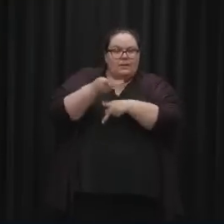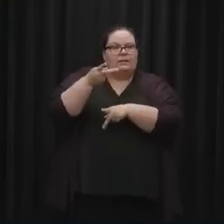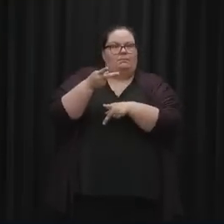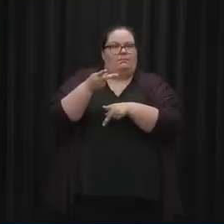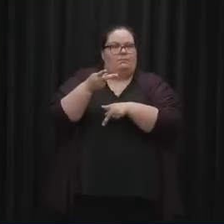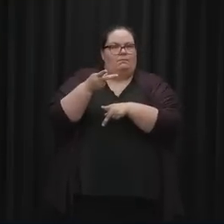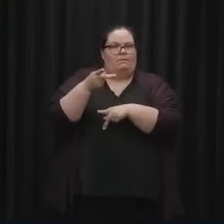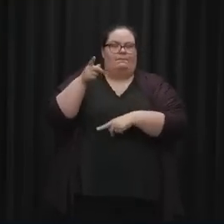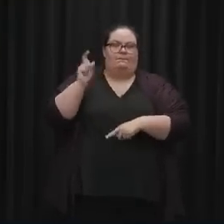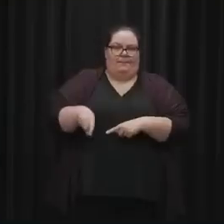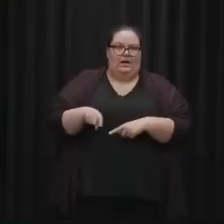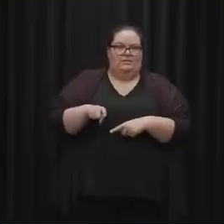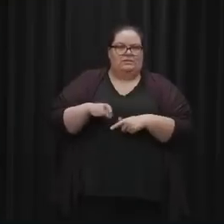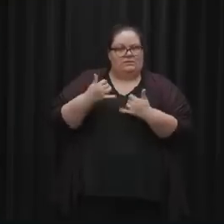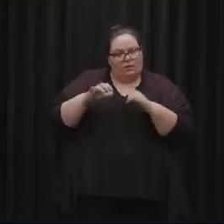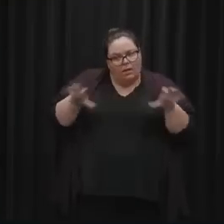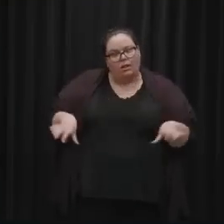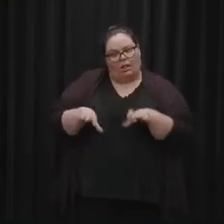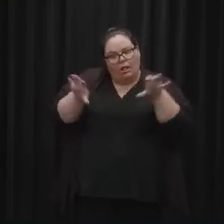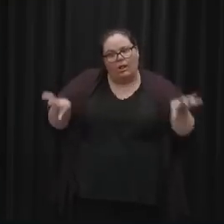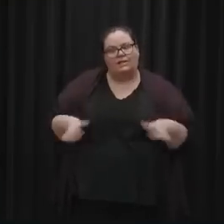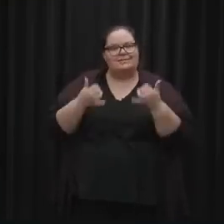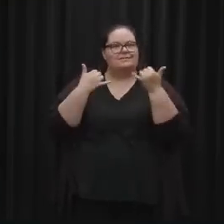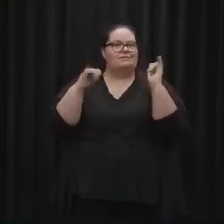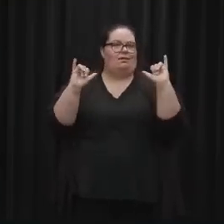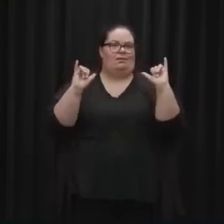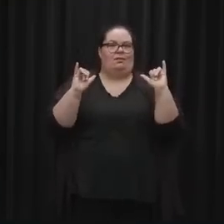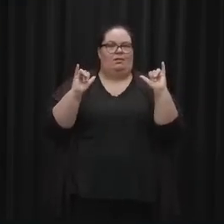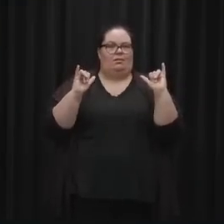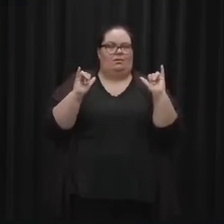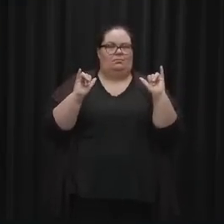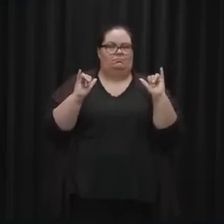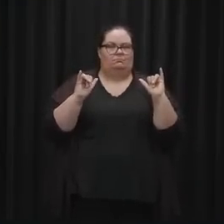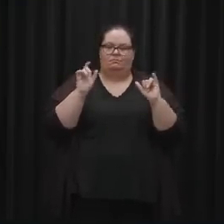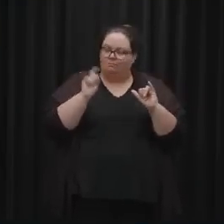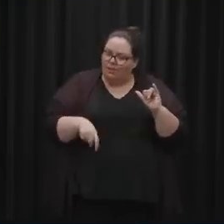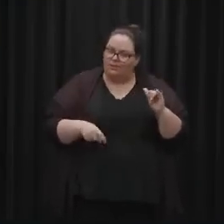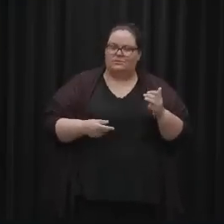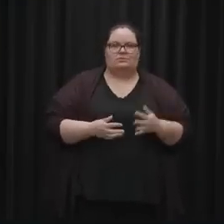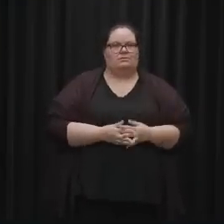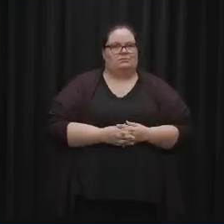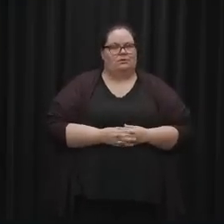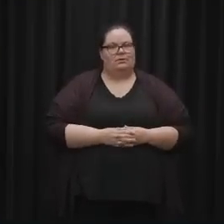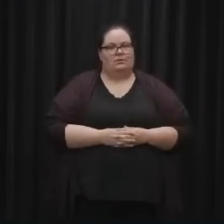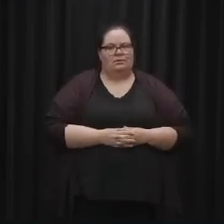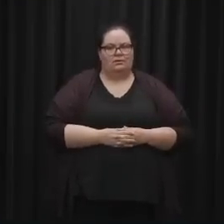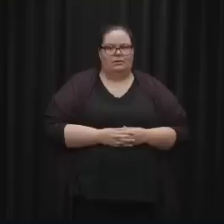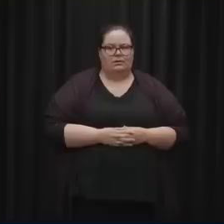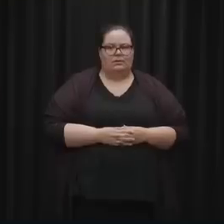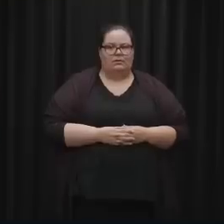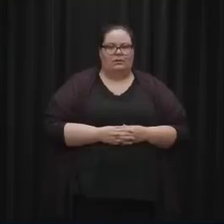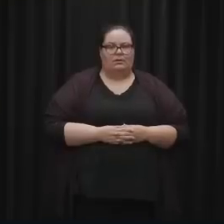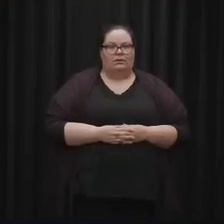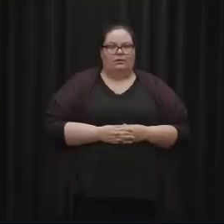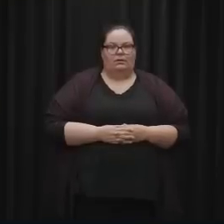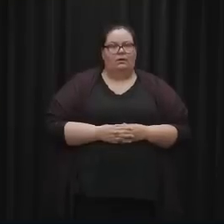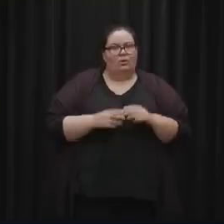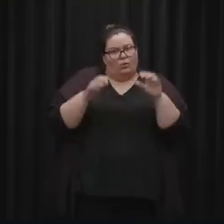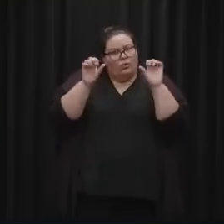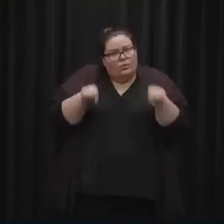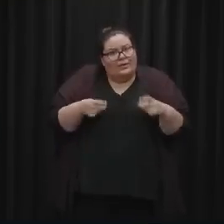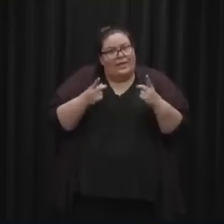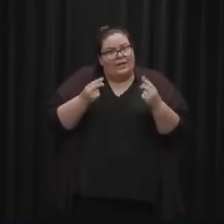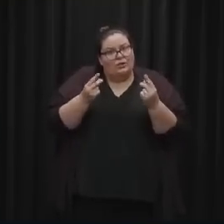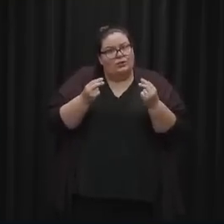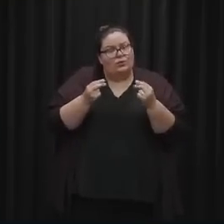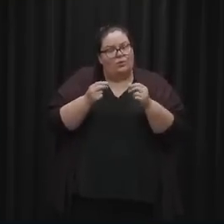success will equally take a lot of input and energy and action. This can be done if